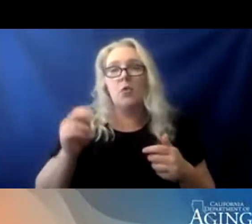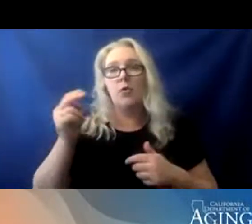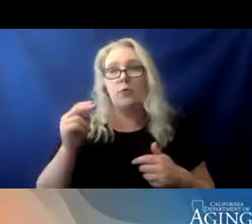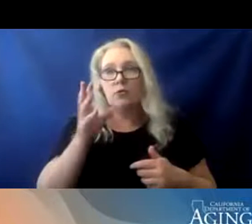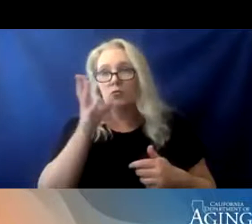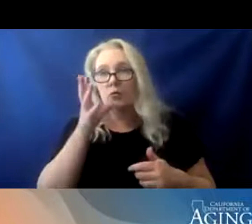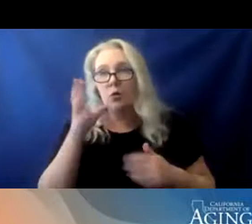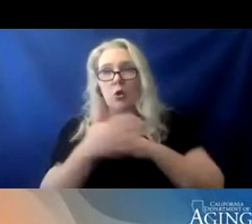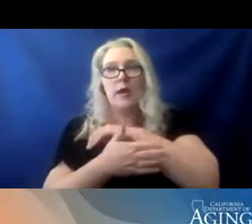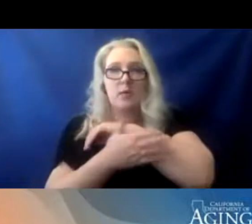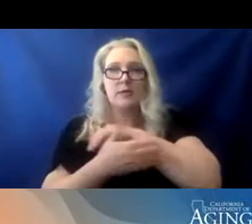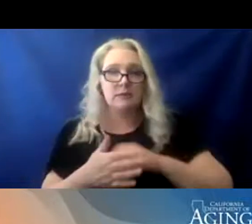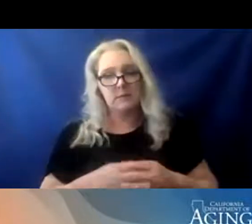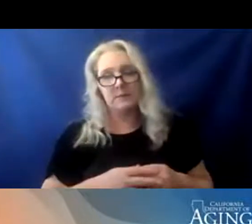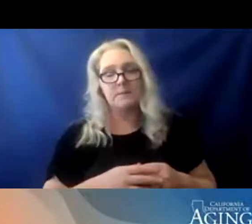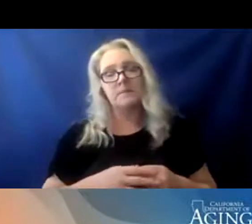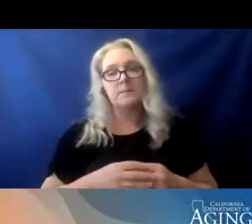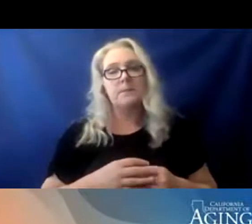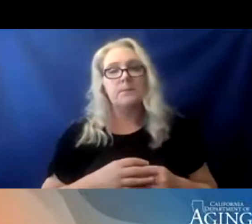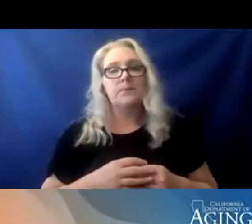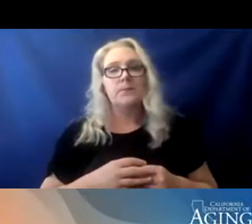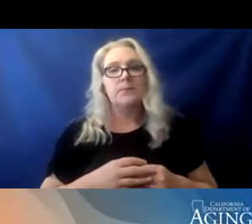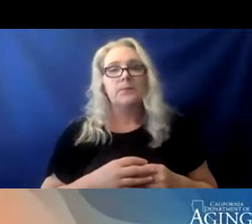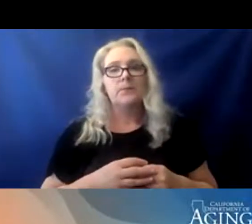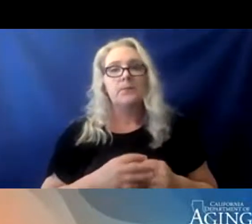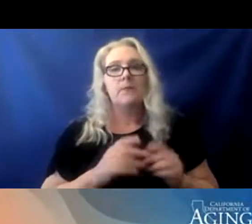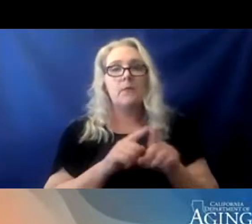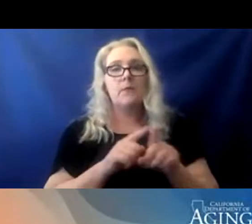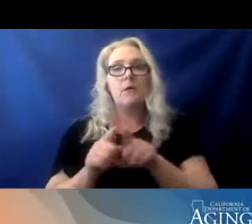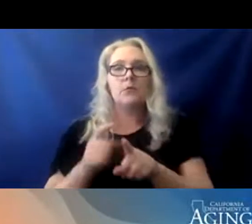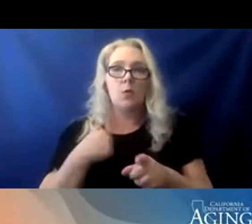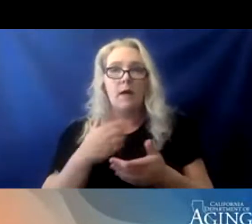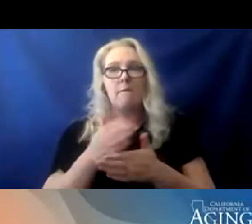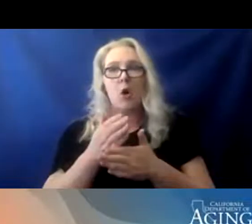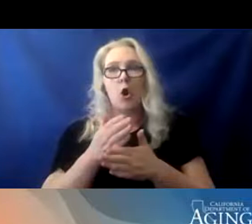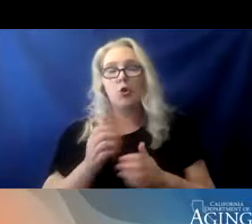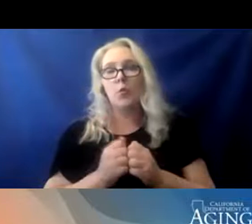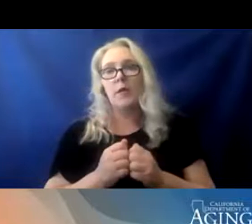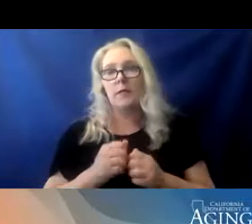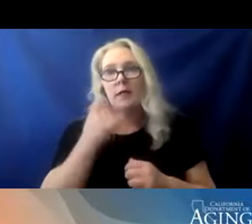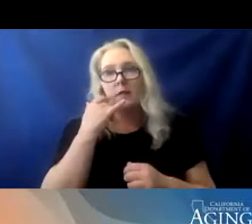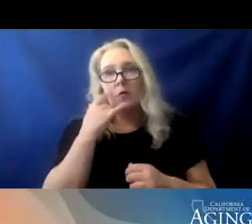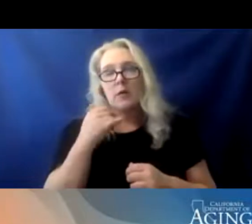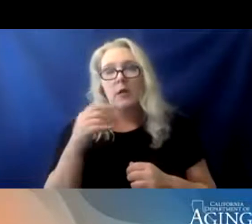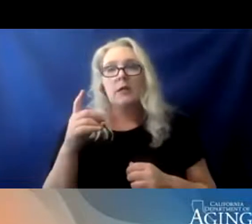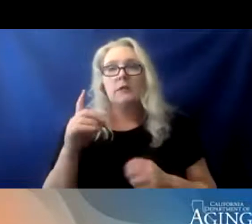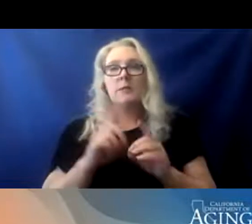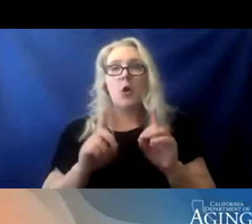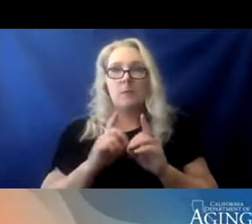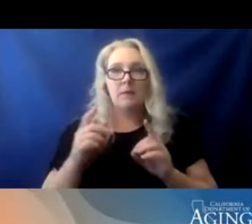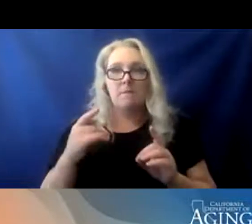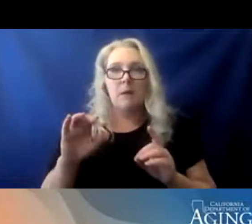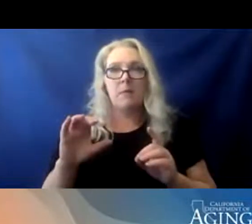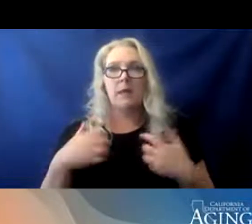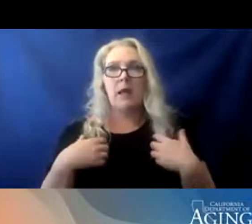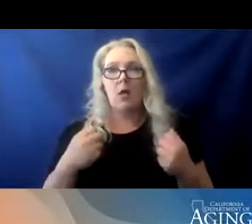hosted a playbook workshop recently. And then I've also partnered with the California Department of Public Health. They're very interested